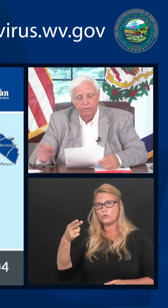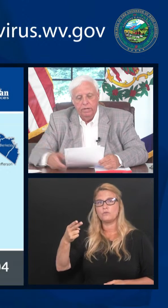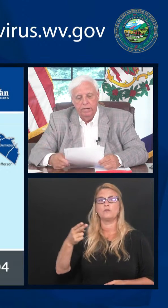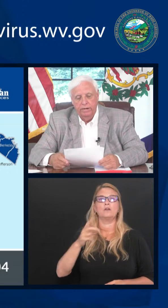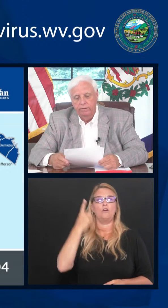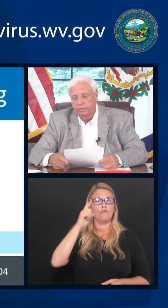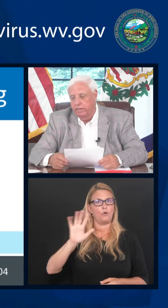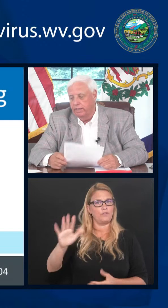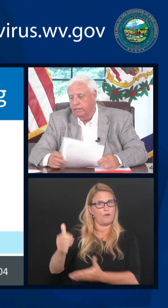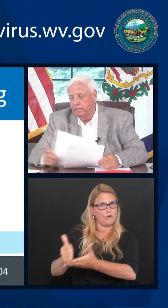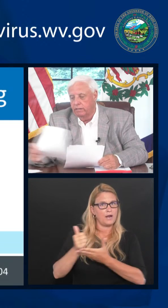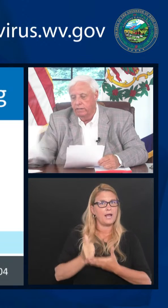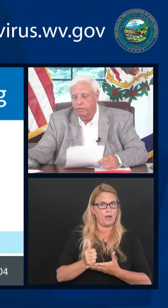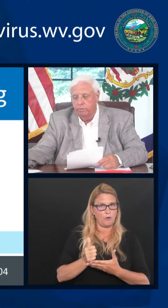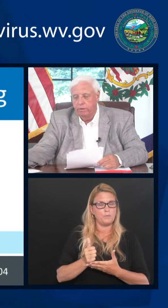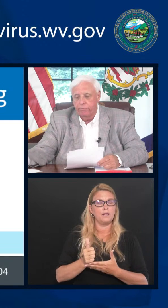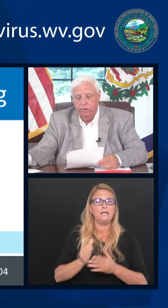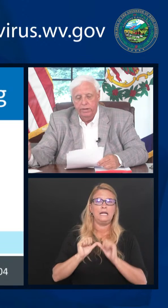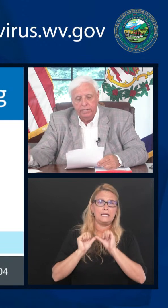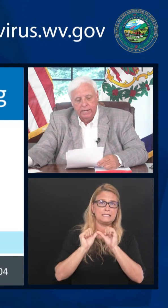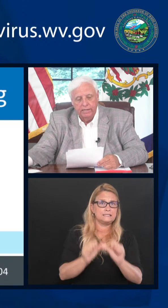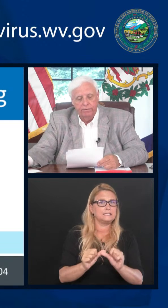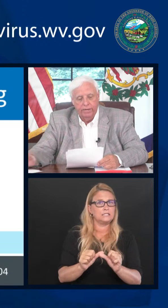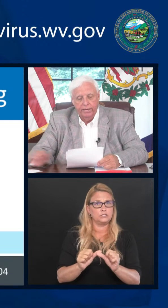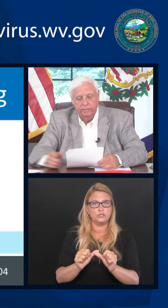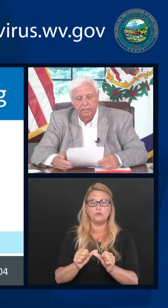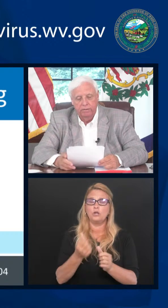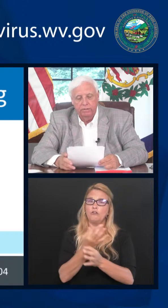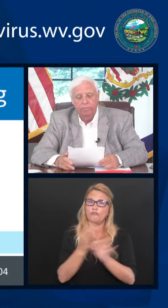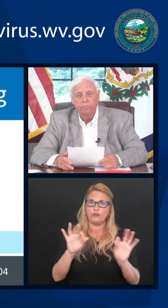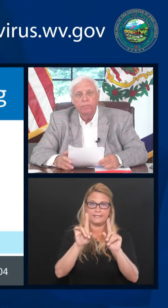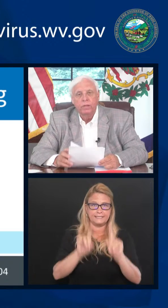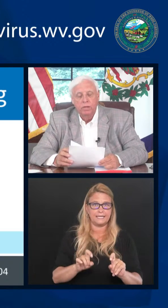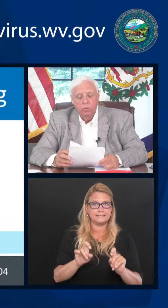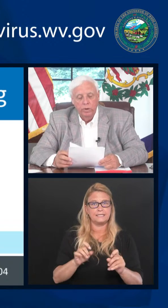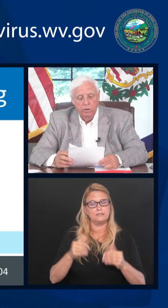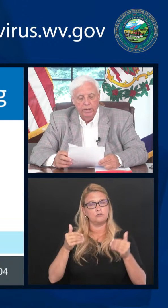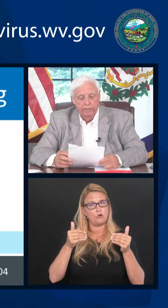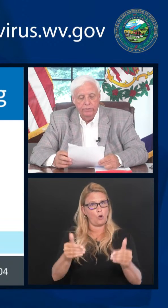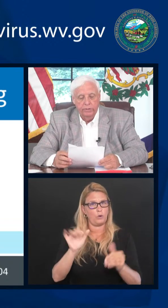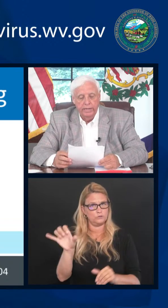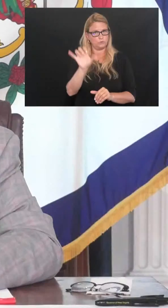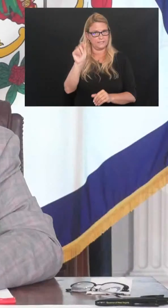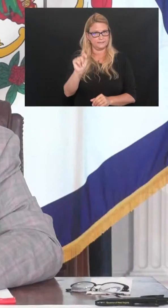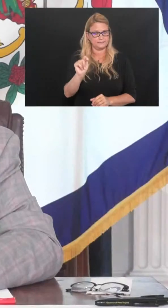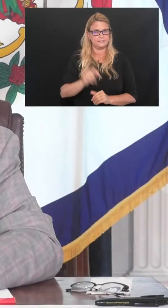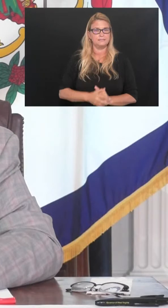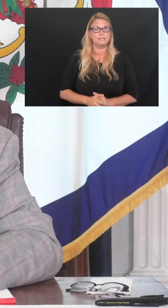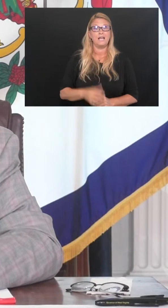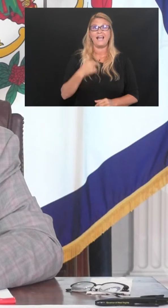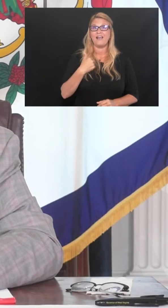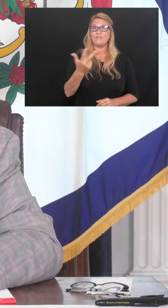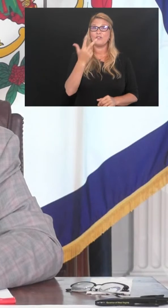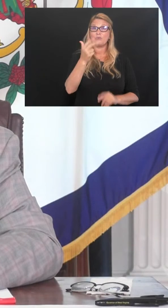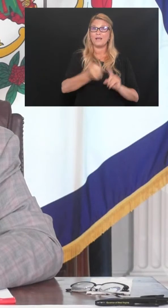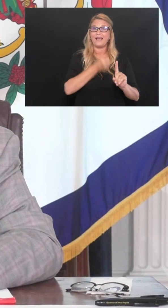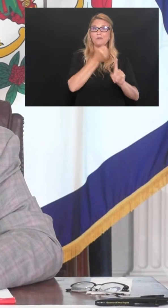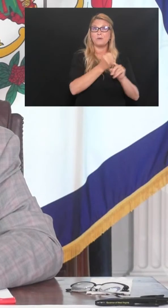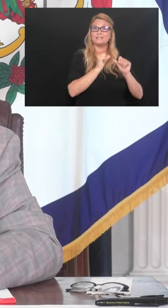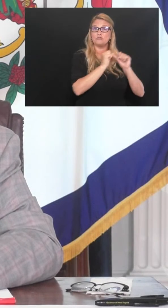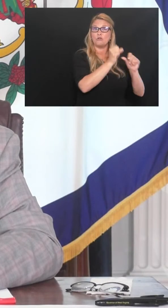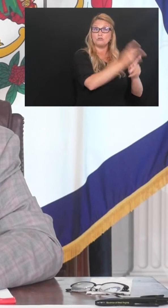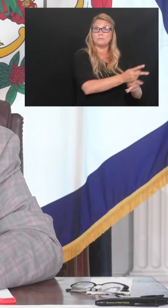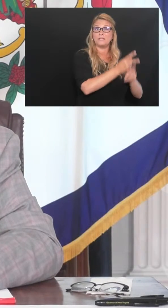they've done and everything. It continues to be free. Take advantage of it. We only have 3 outbreaks in our long-term care